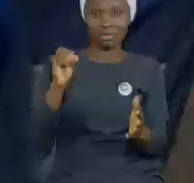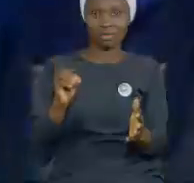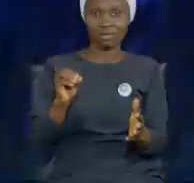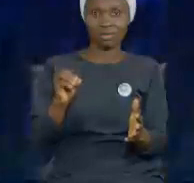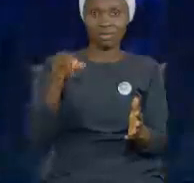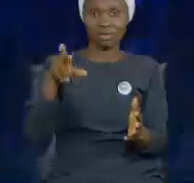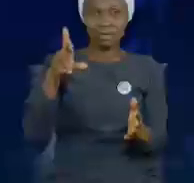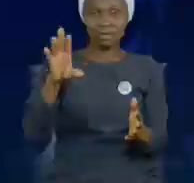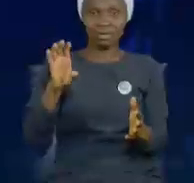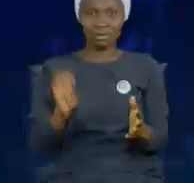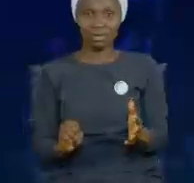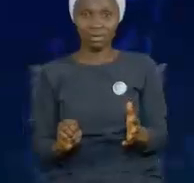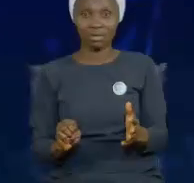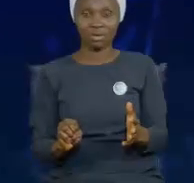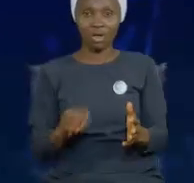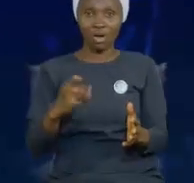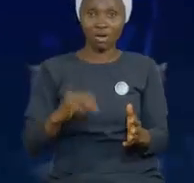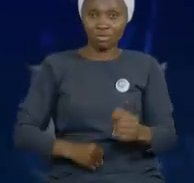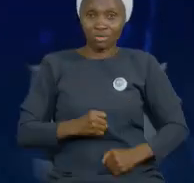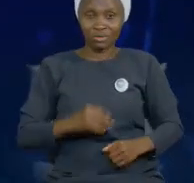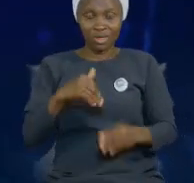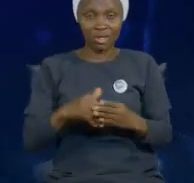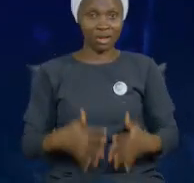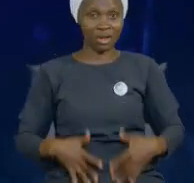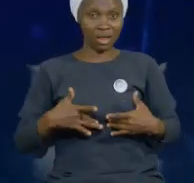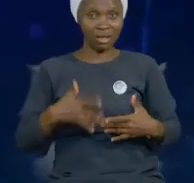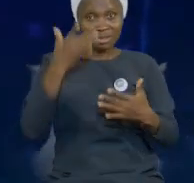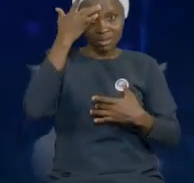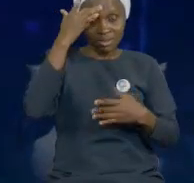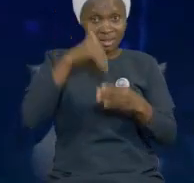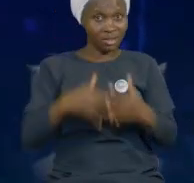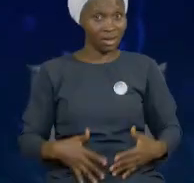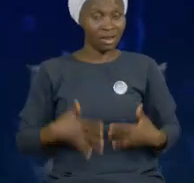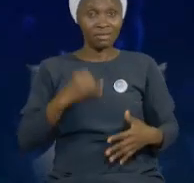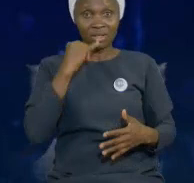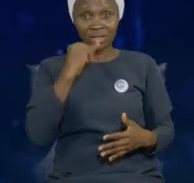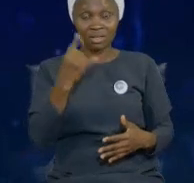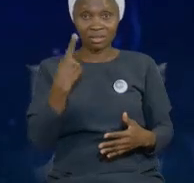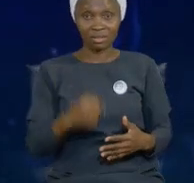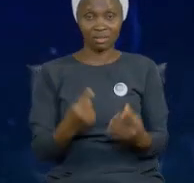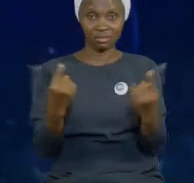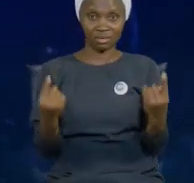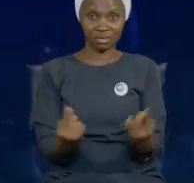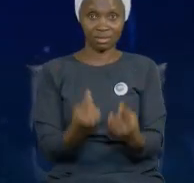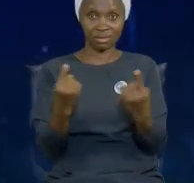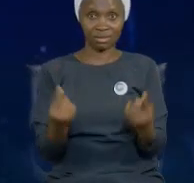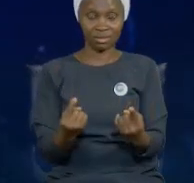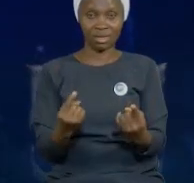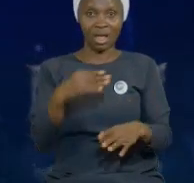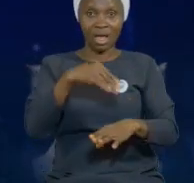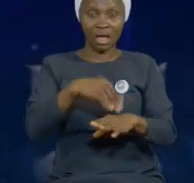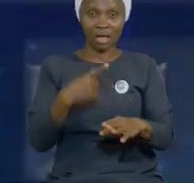of suffering in life, of sickness in life, is the sin at the root of